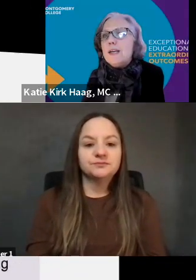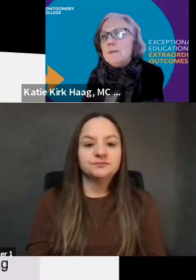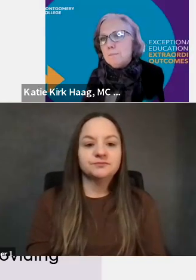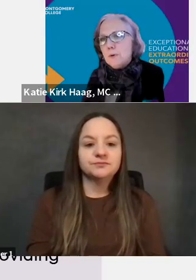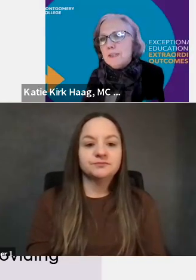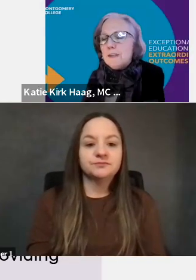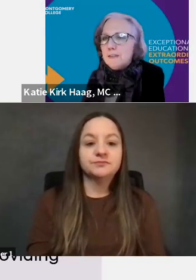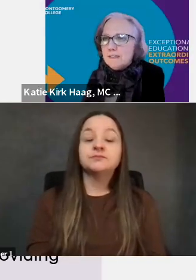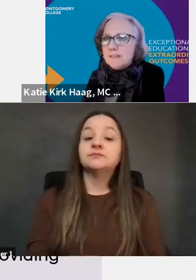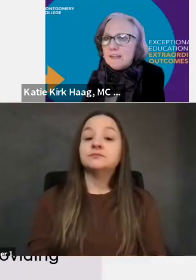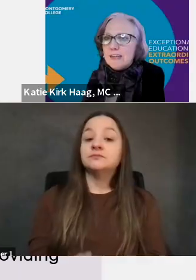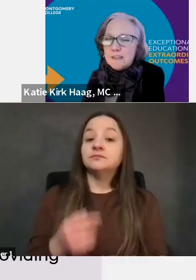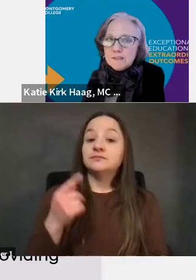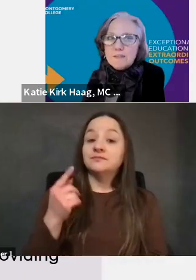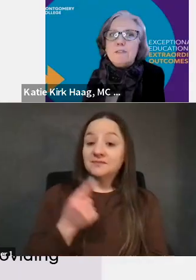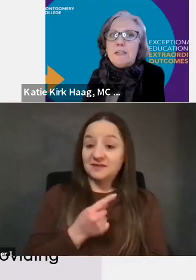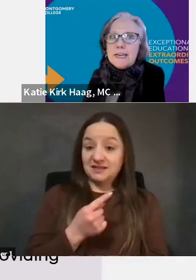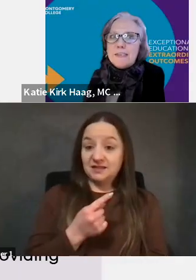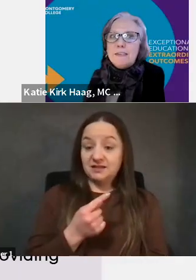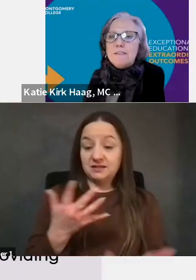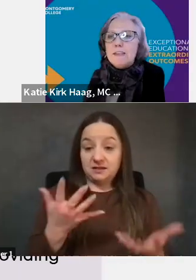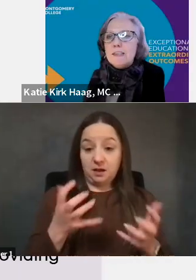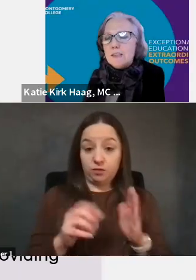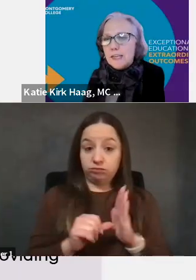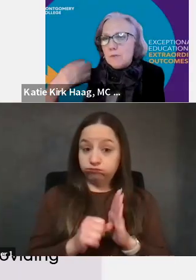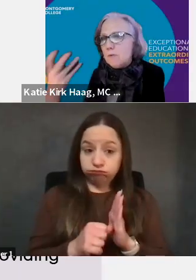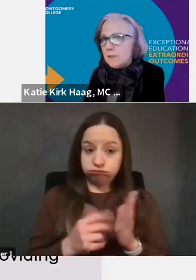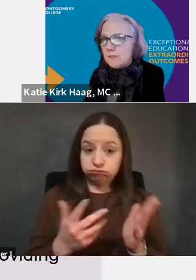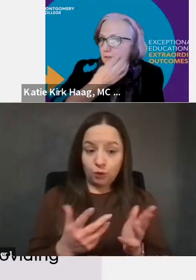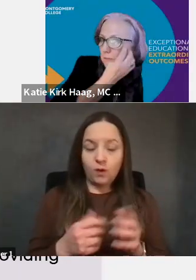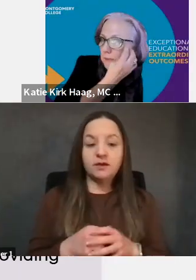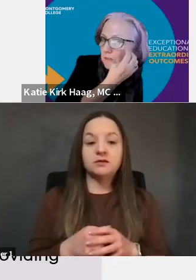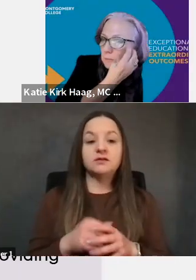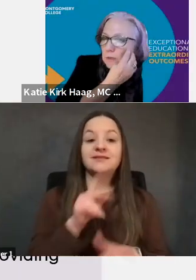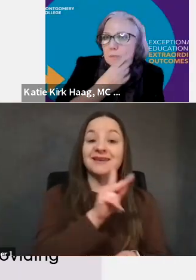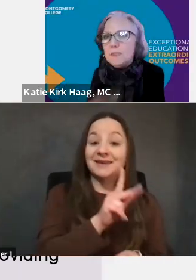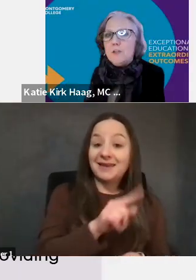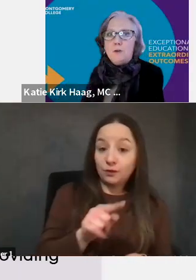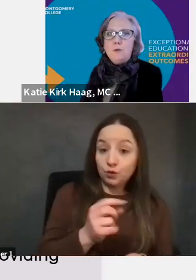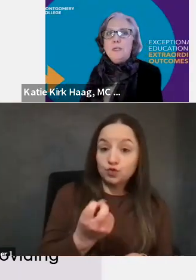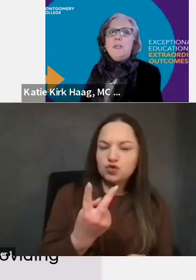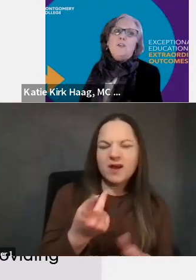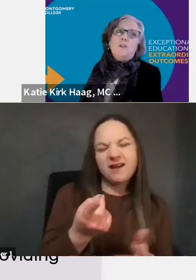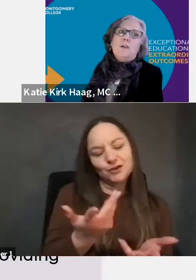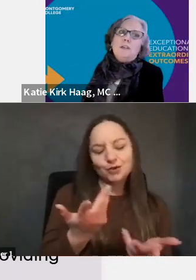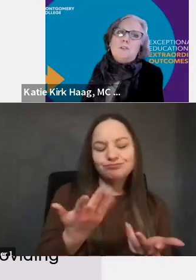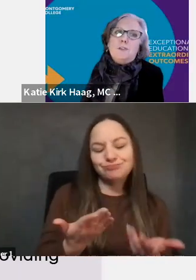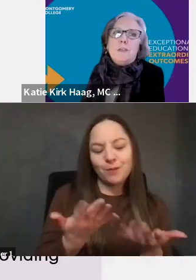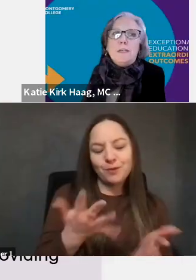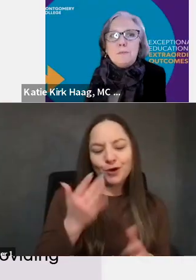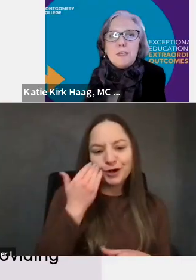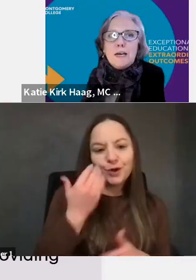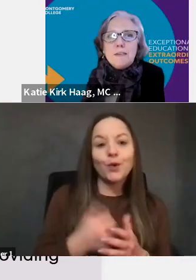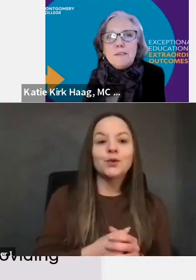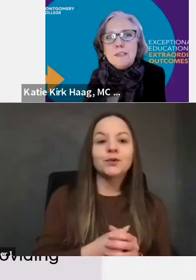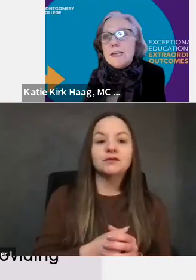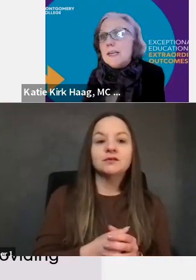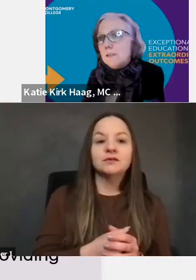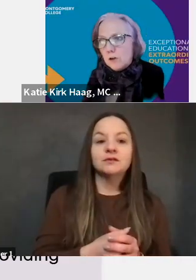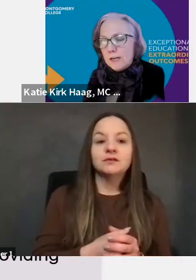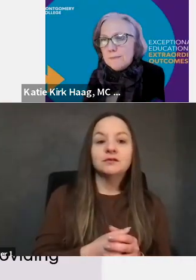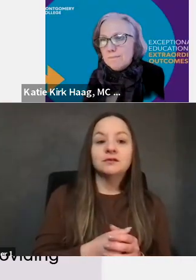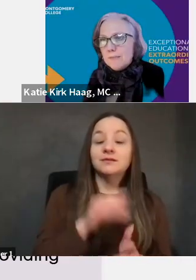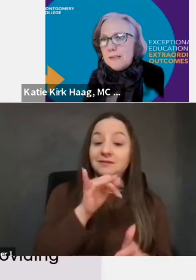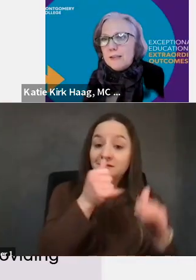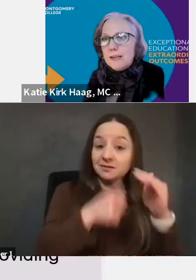So what I want to point out on this slide is that in the K through 12 system, as you probably know, you're under the